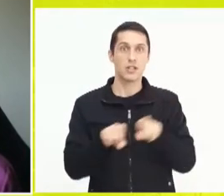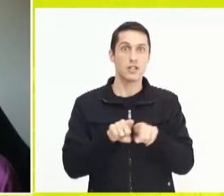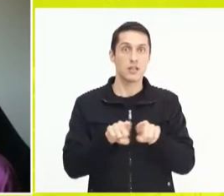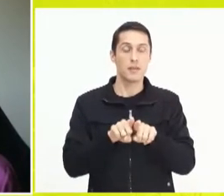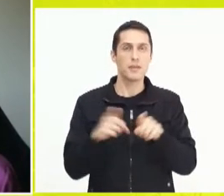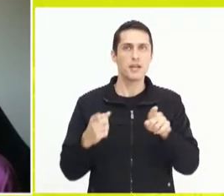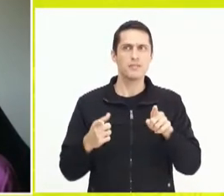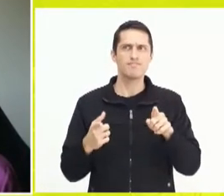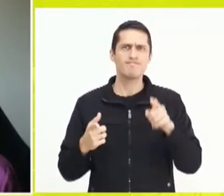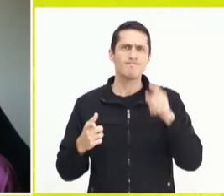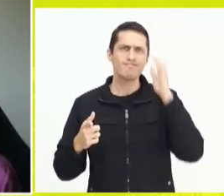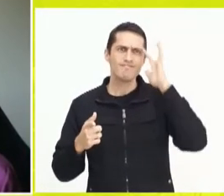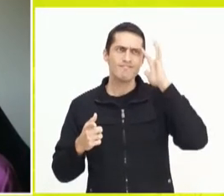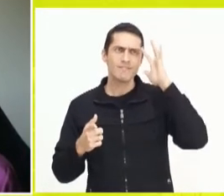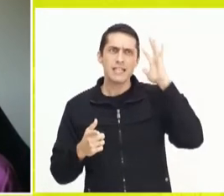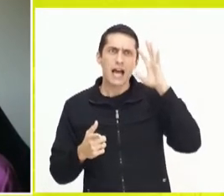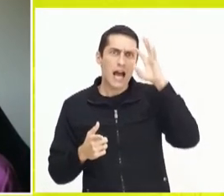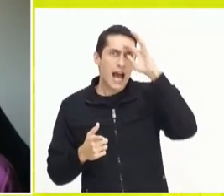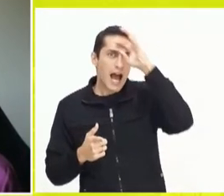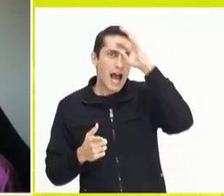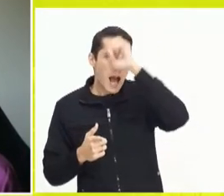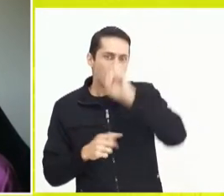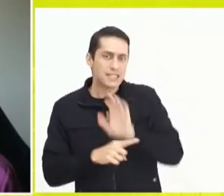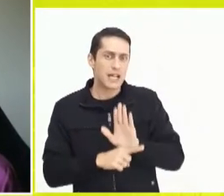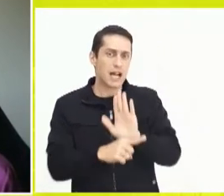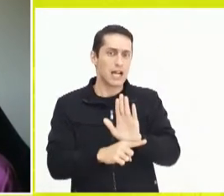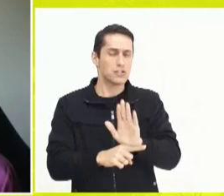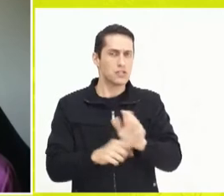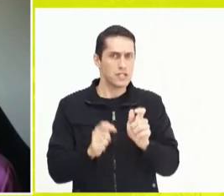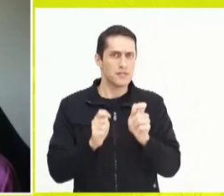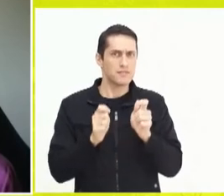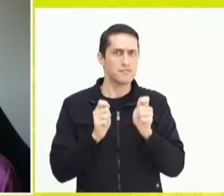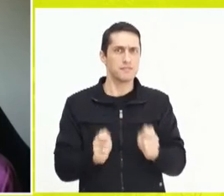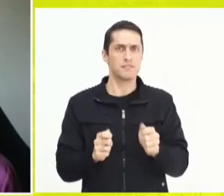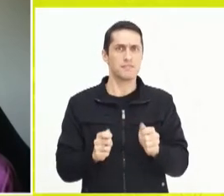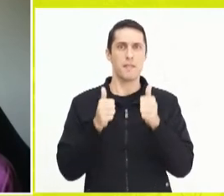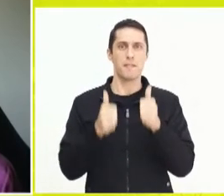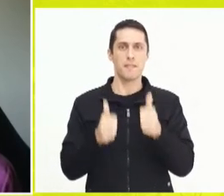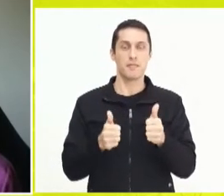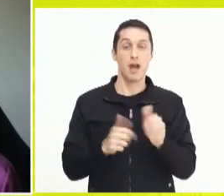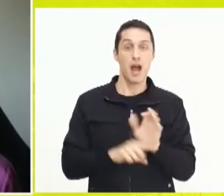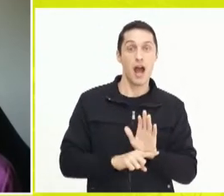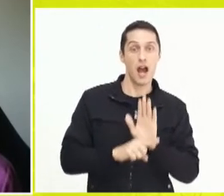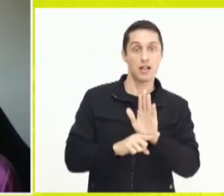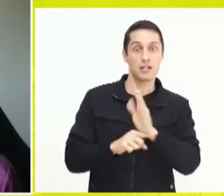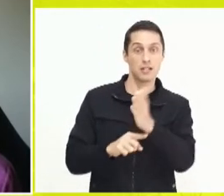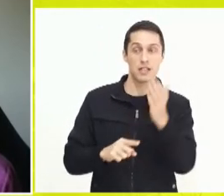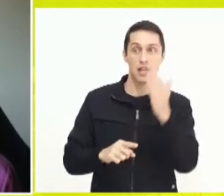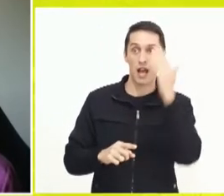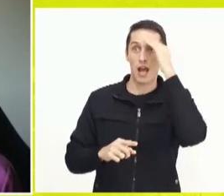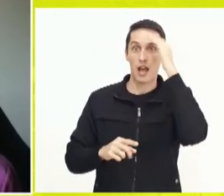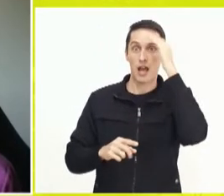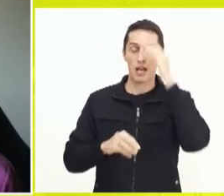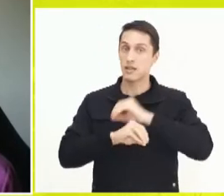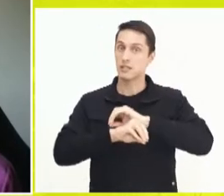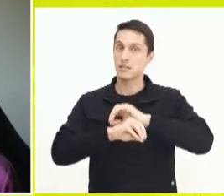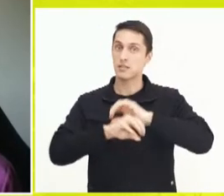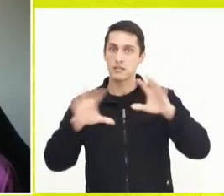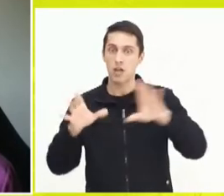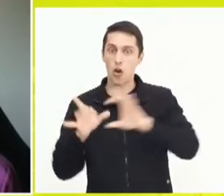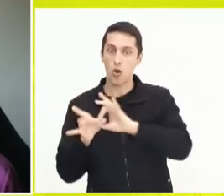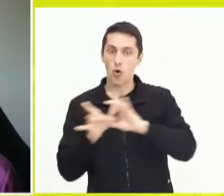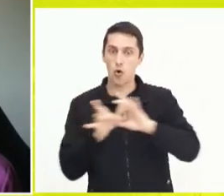looks for theories for educational interventions that really can